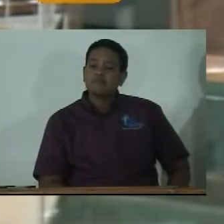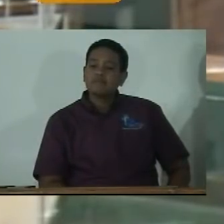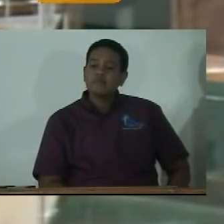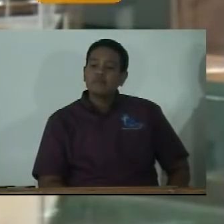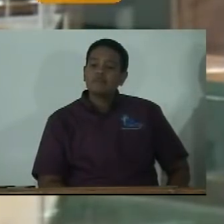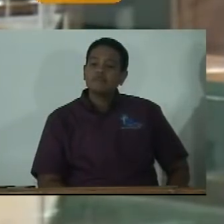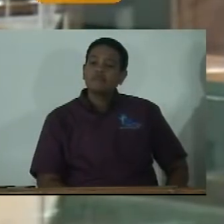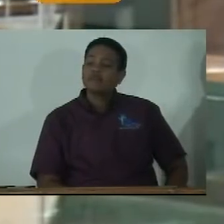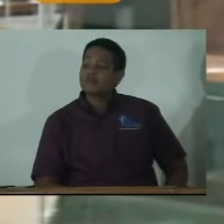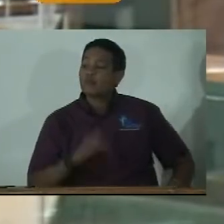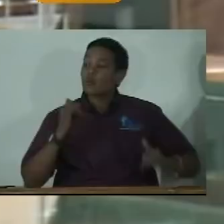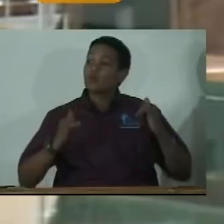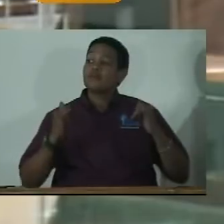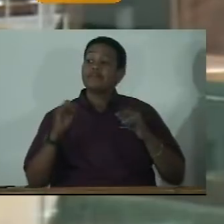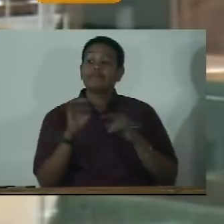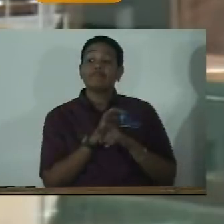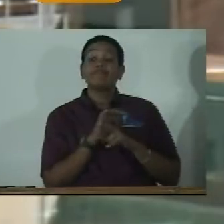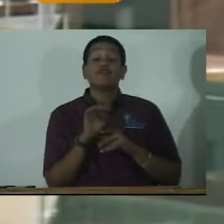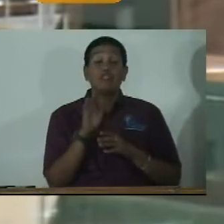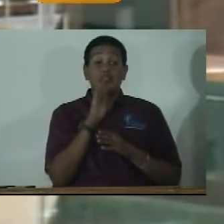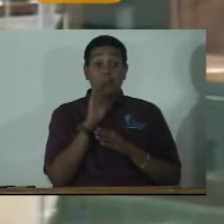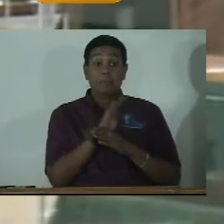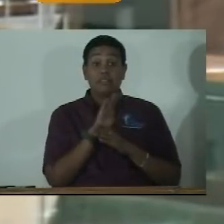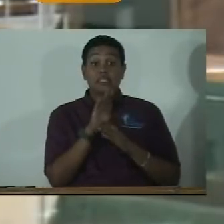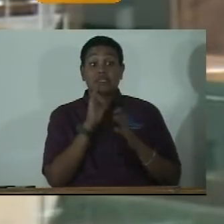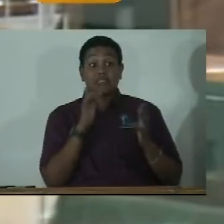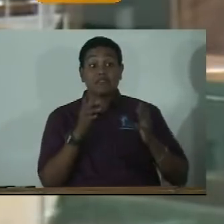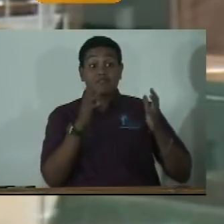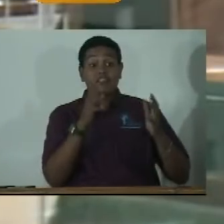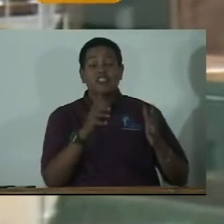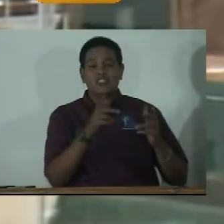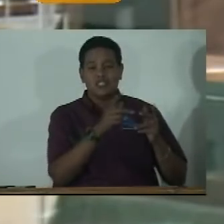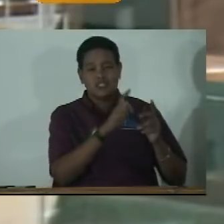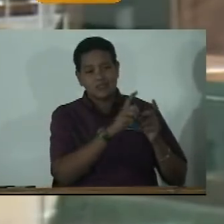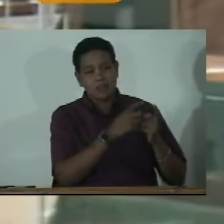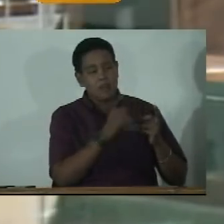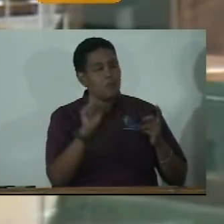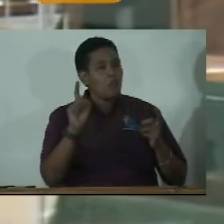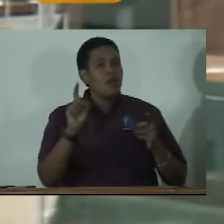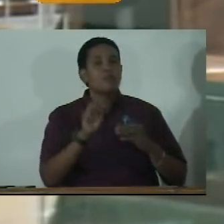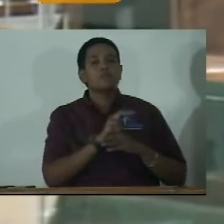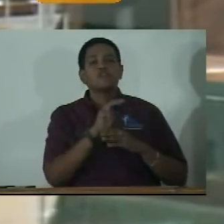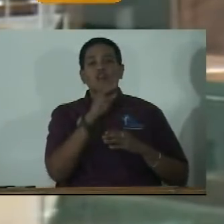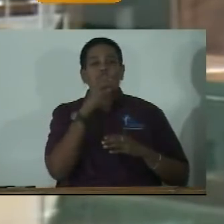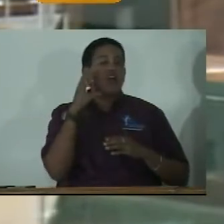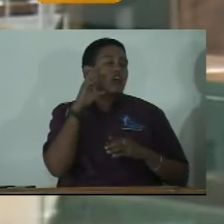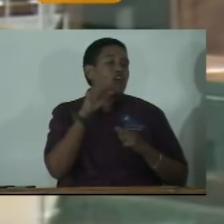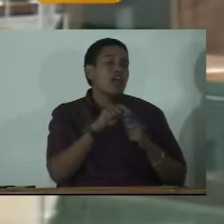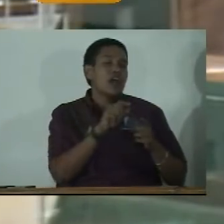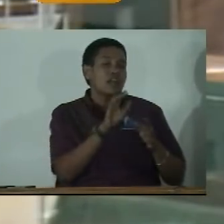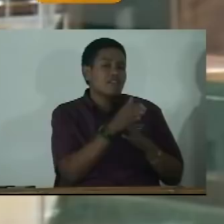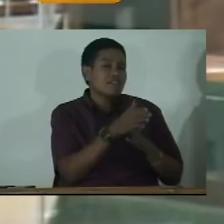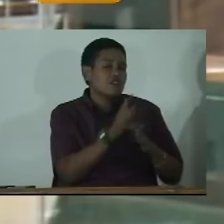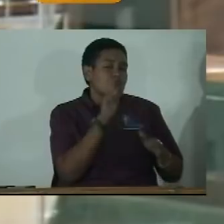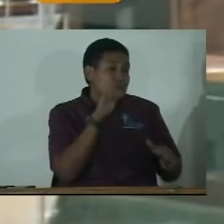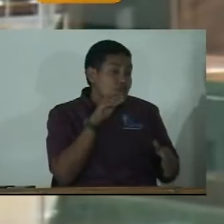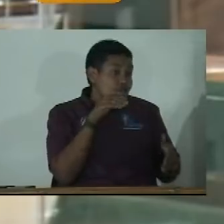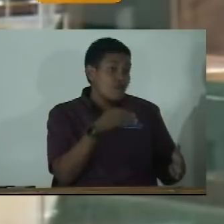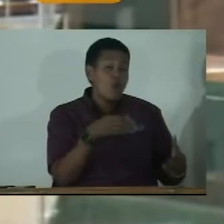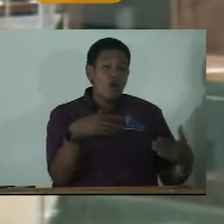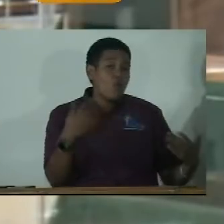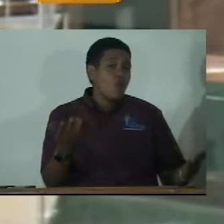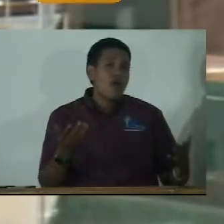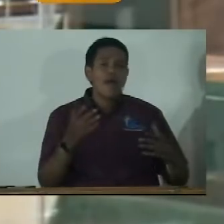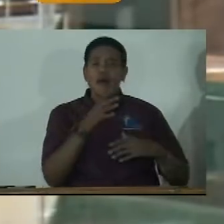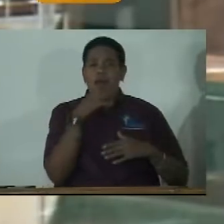which functions as the business facilitation department within the Ministry of Agriculture and Fisheries, with a focus on agricultural investment promotion